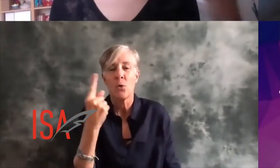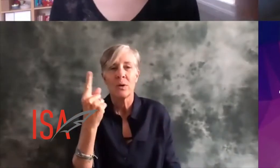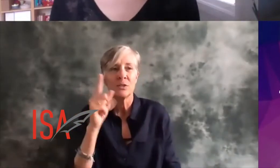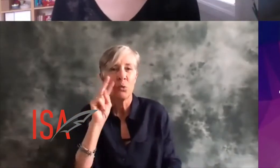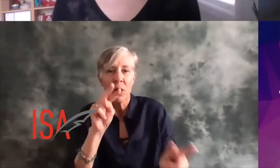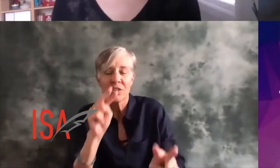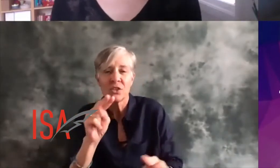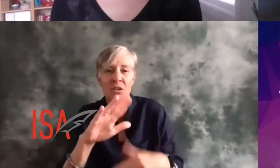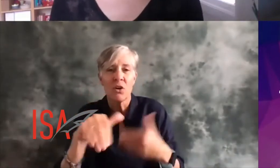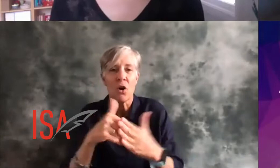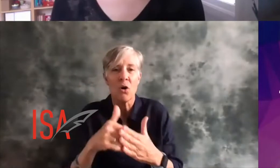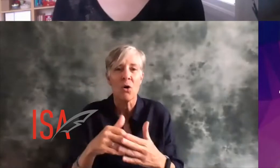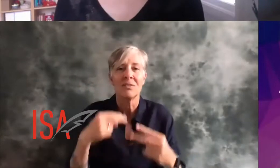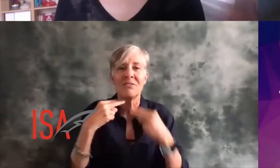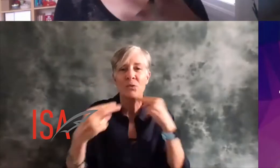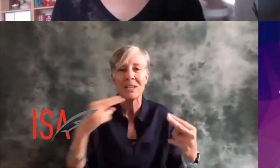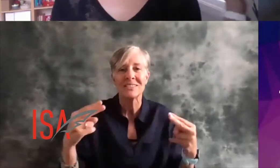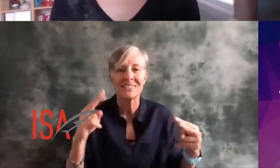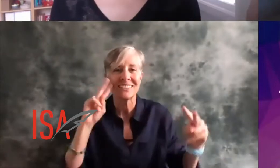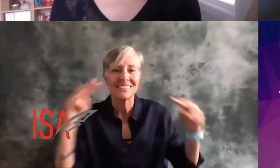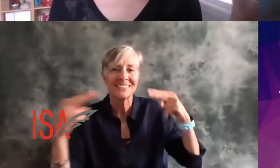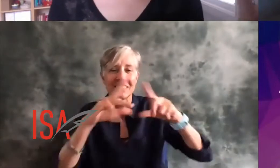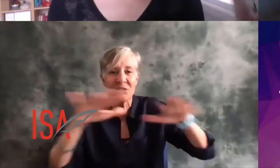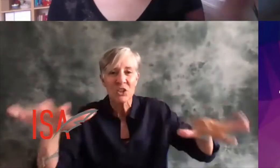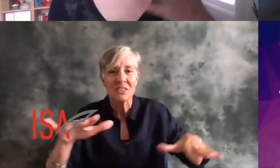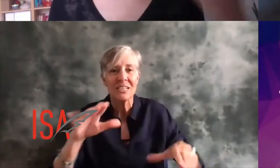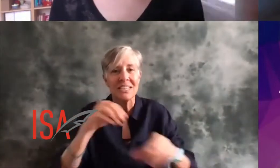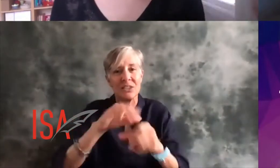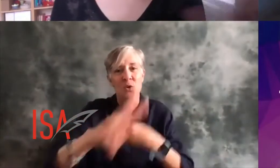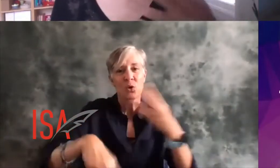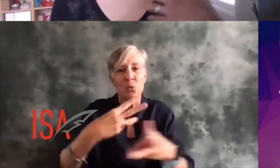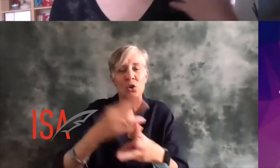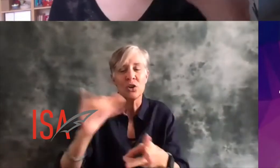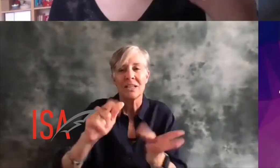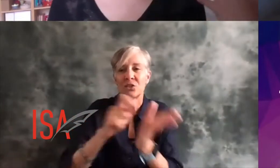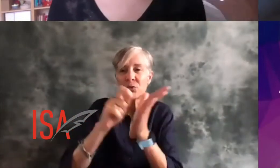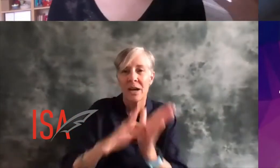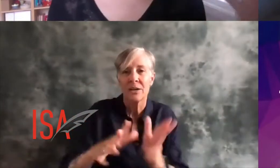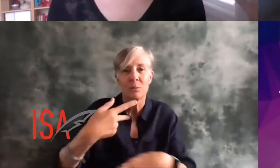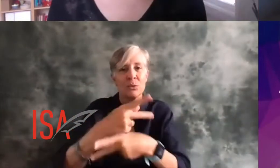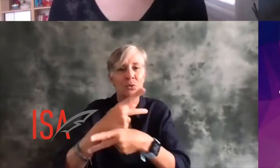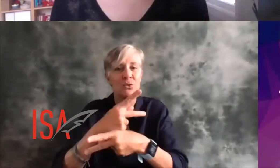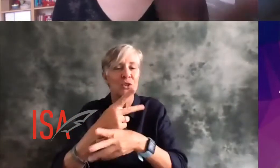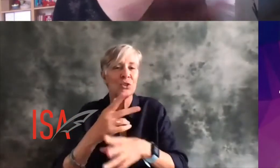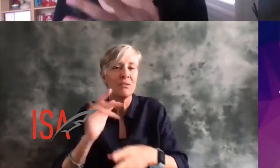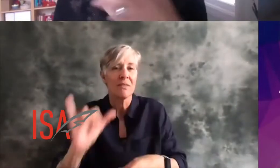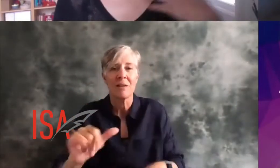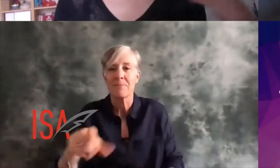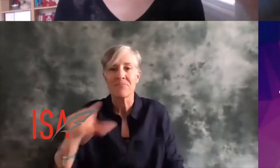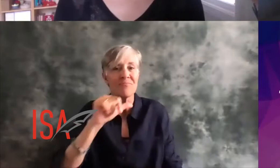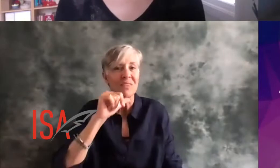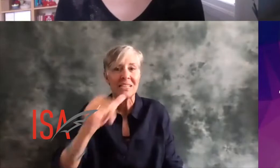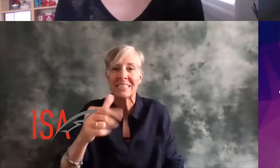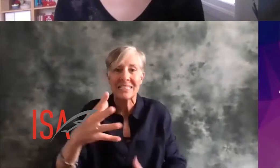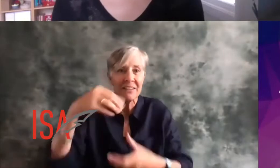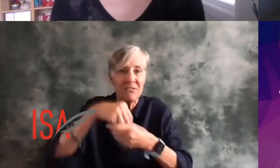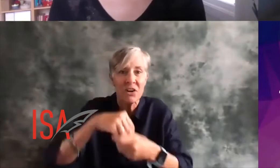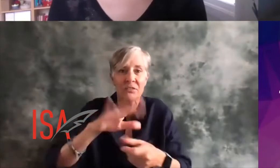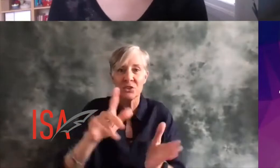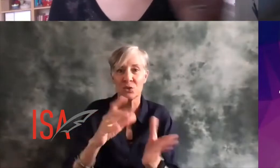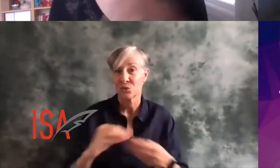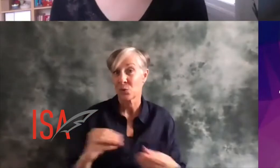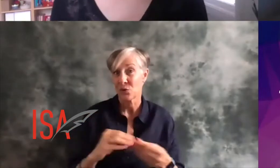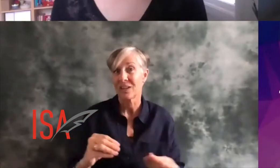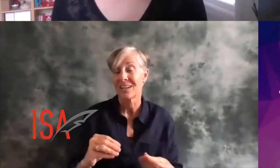all the voices that may be in your world as a writer or producer that did not make it into your narrative.